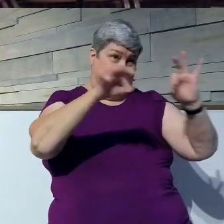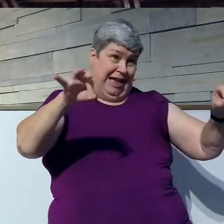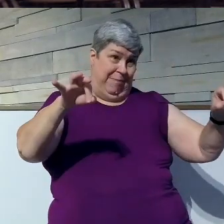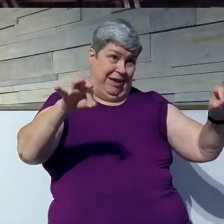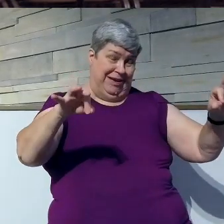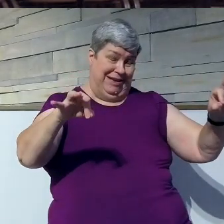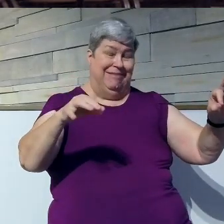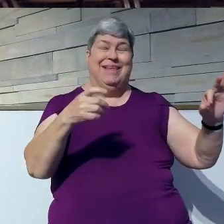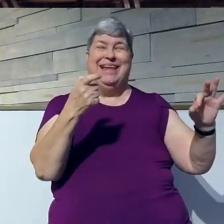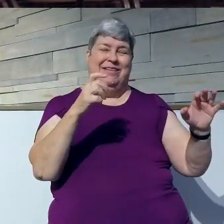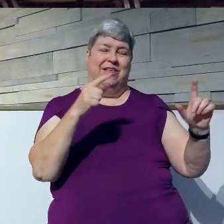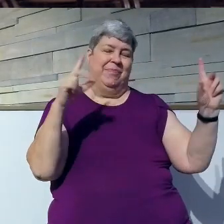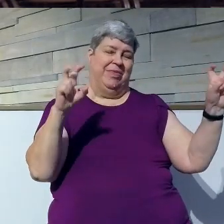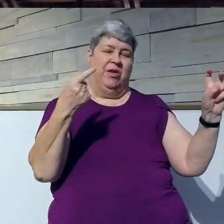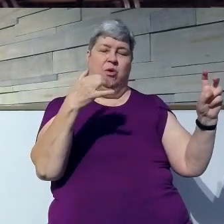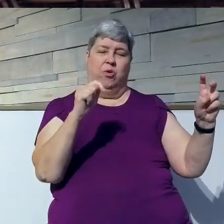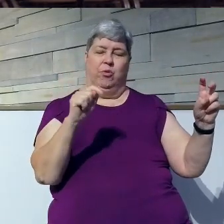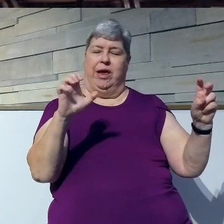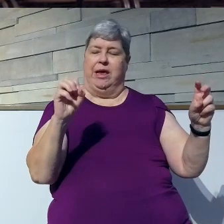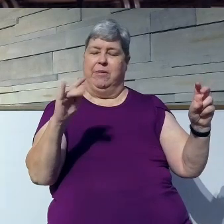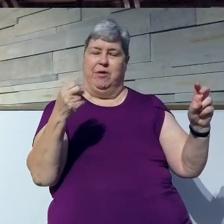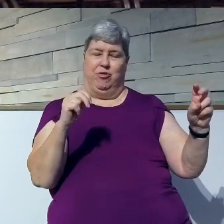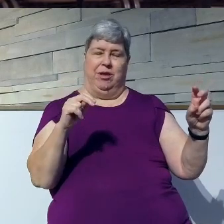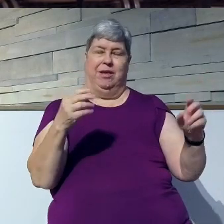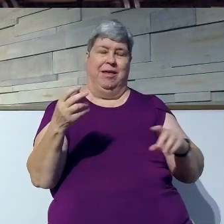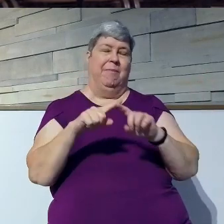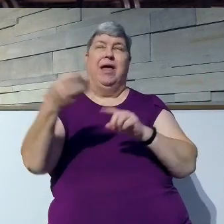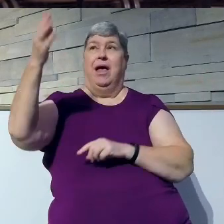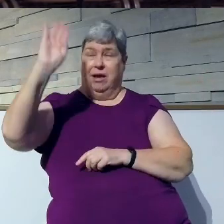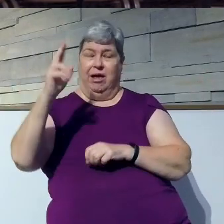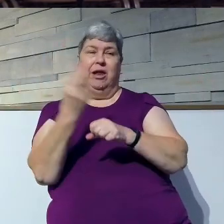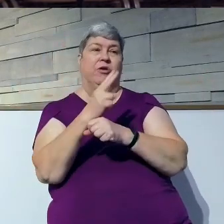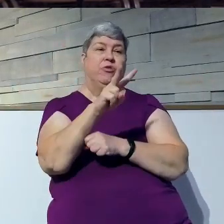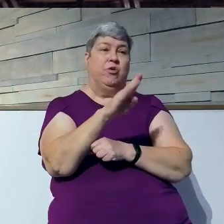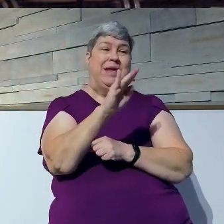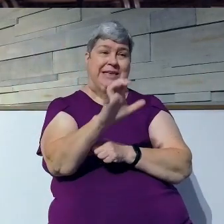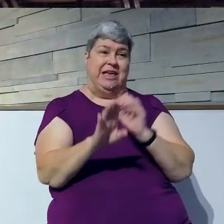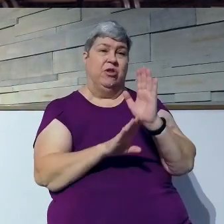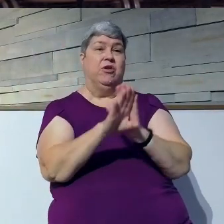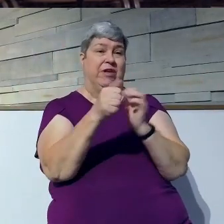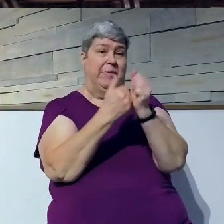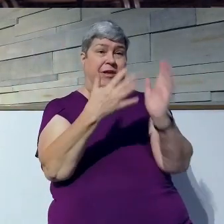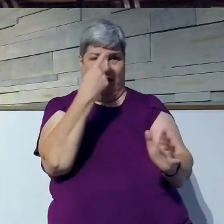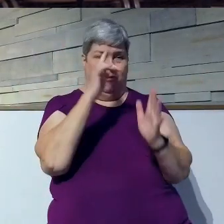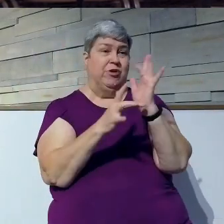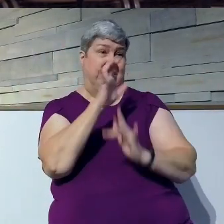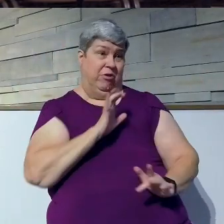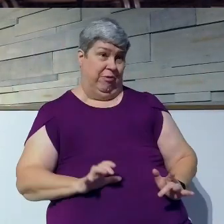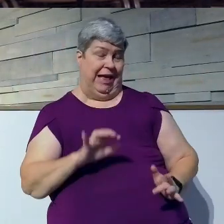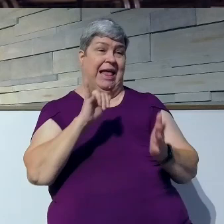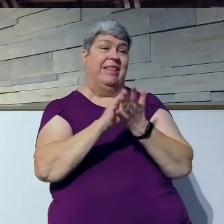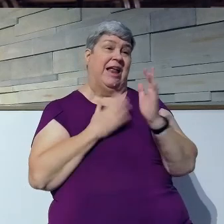Great Commission reworded a bit. God uses 2BC to develop disciples of Jesus Christ. That is